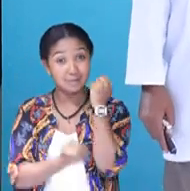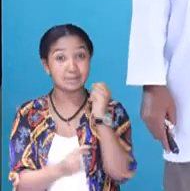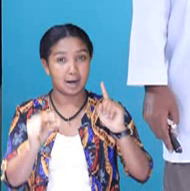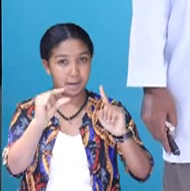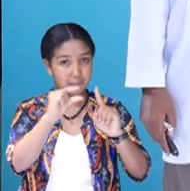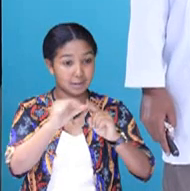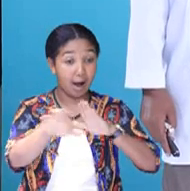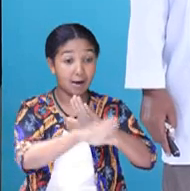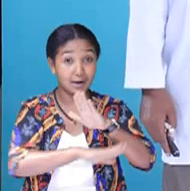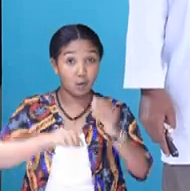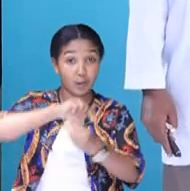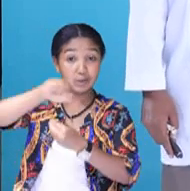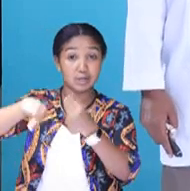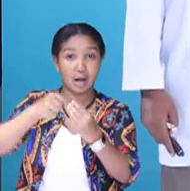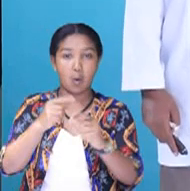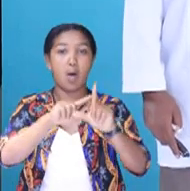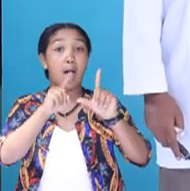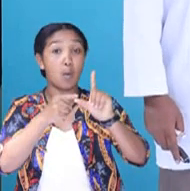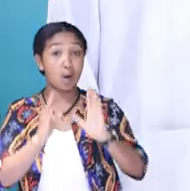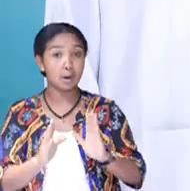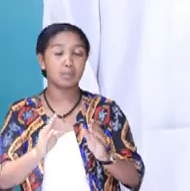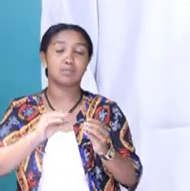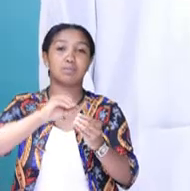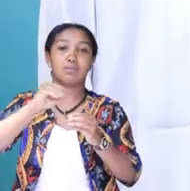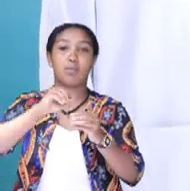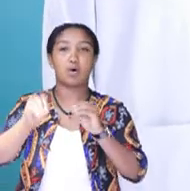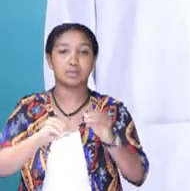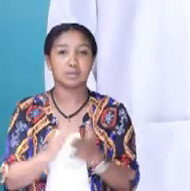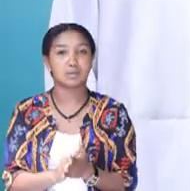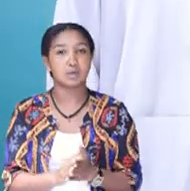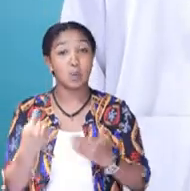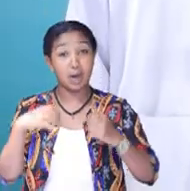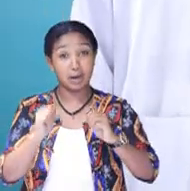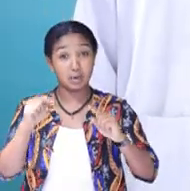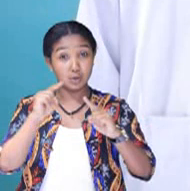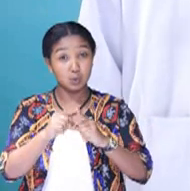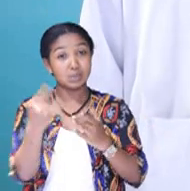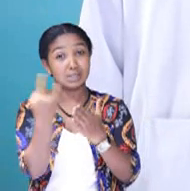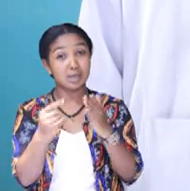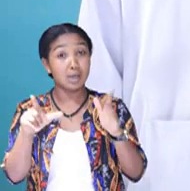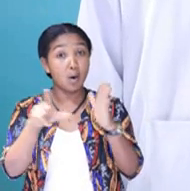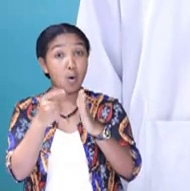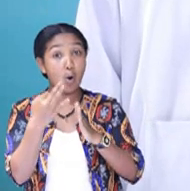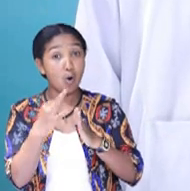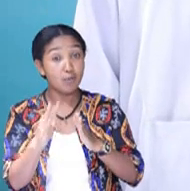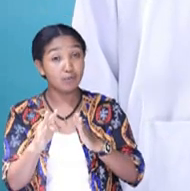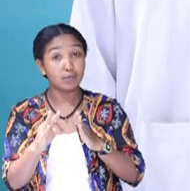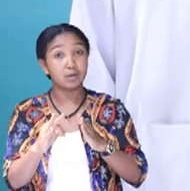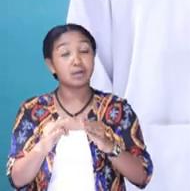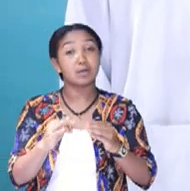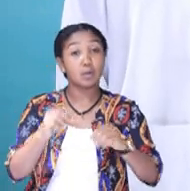terms under rotational or angular motion. As well, we are able to state the law of conservation